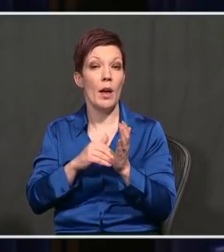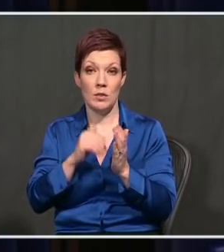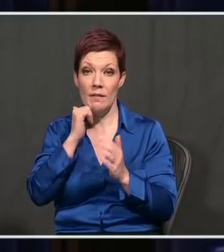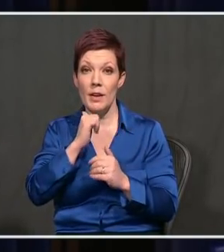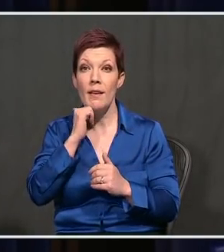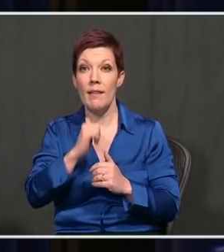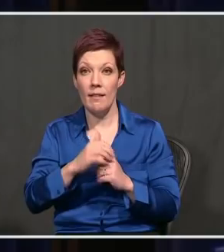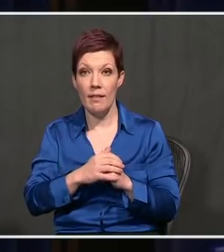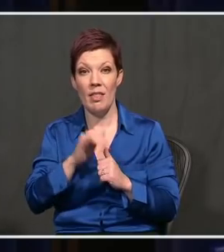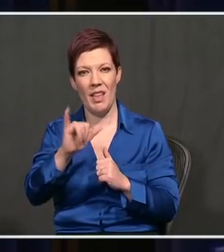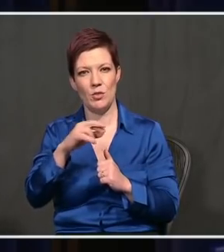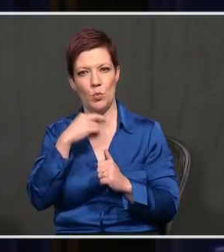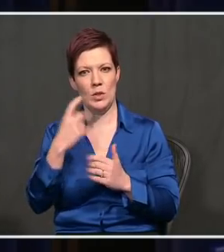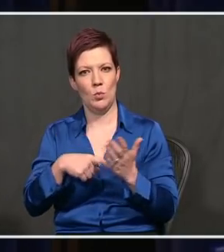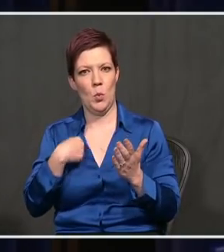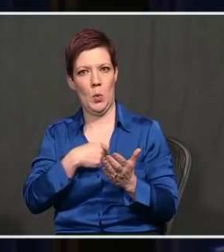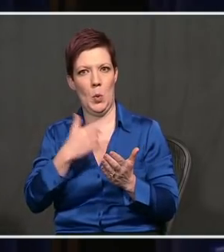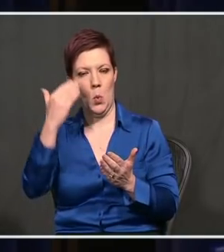happening every day.